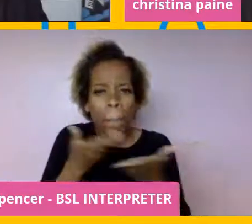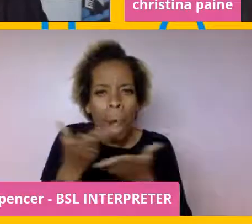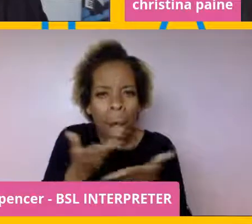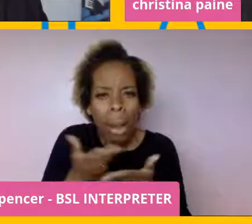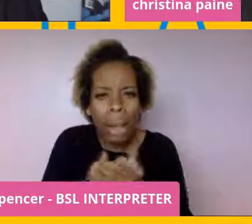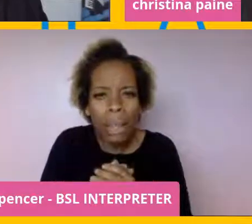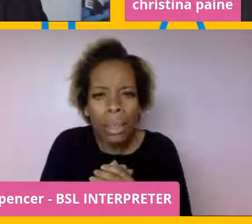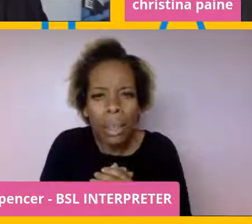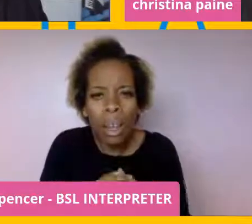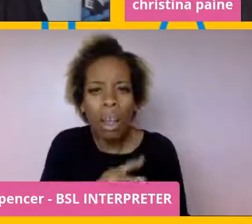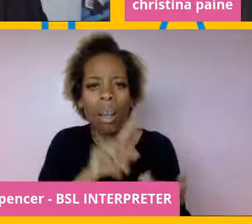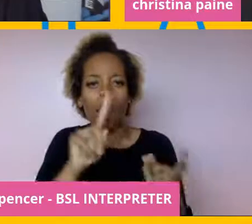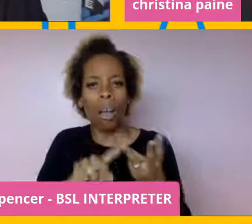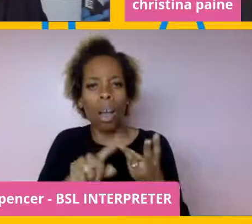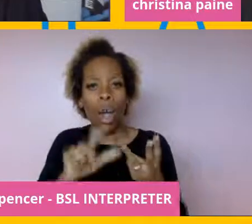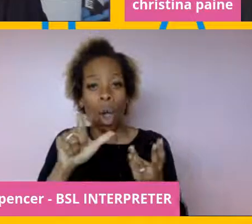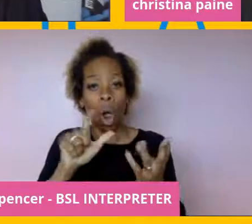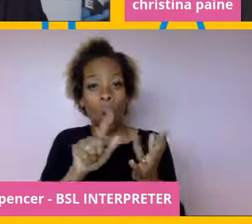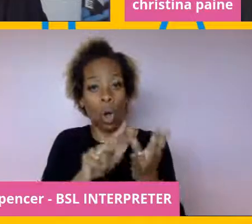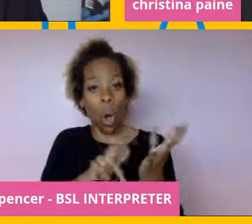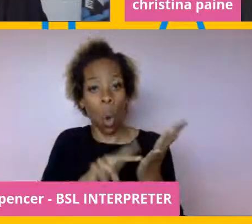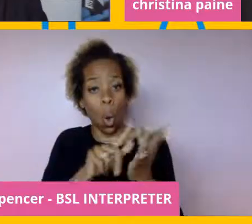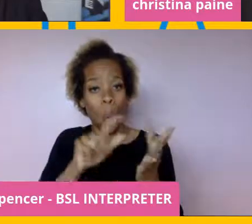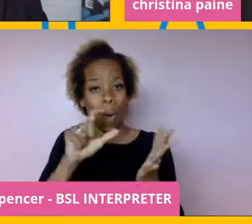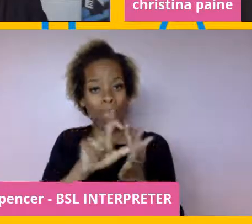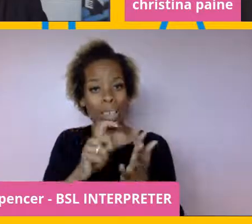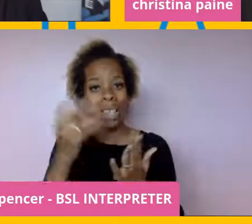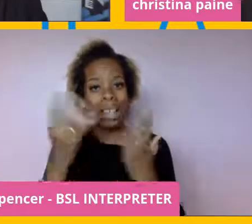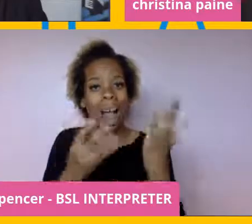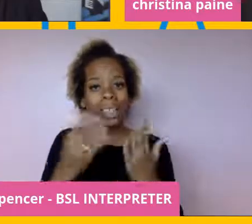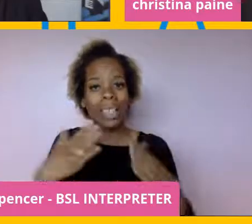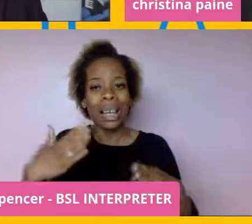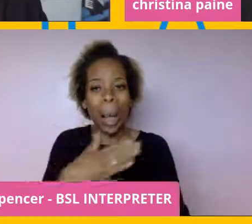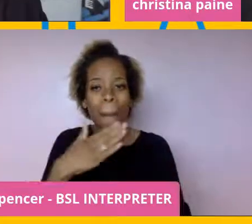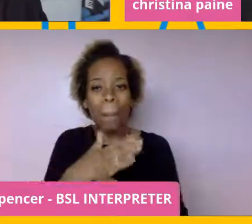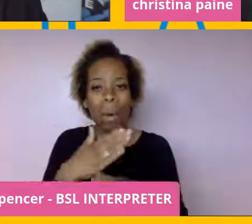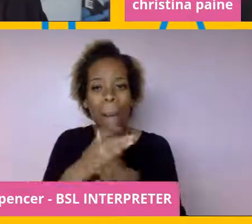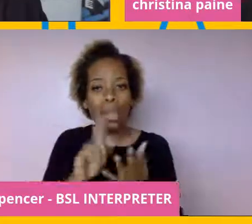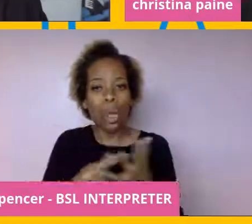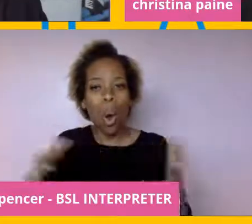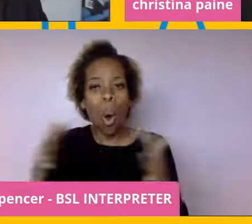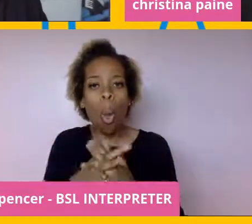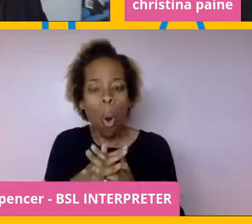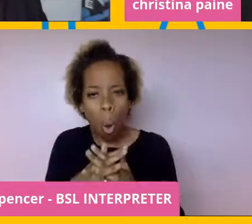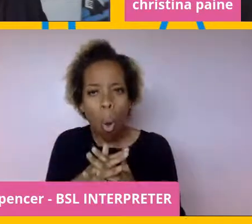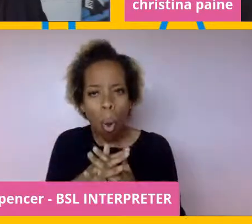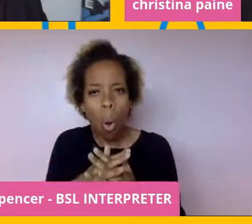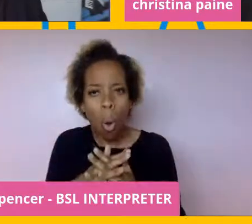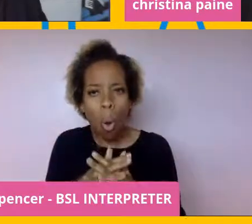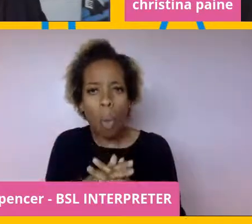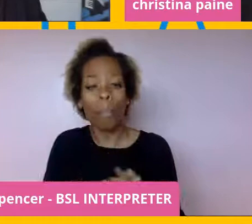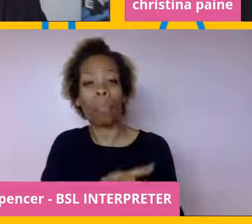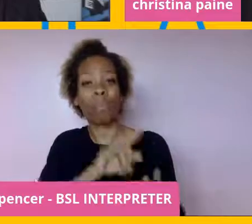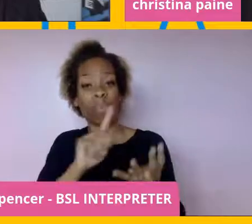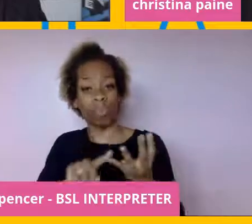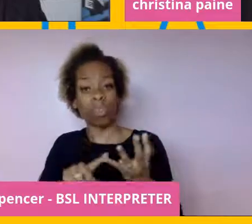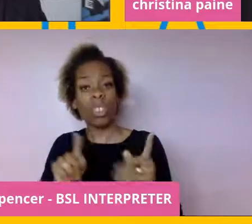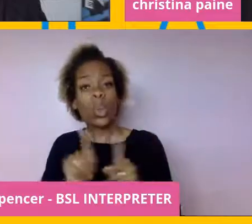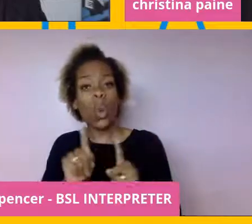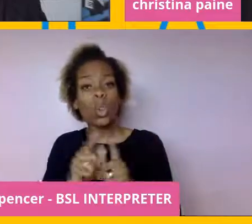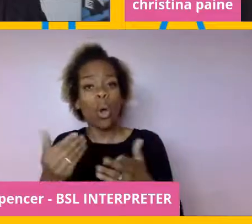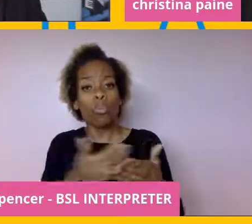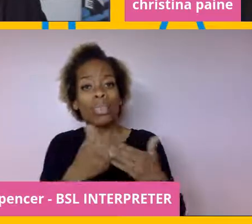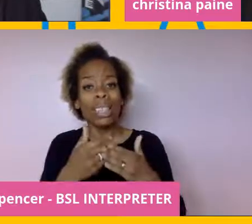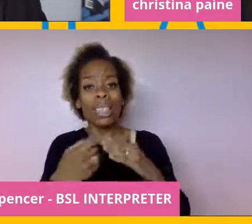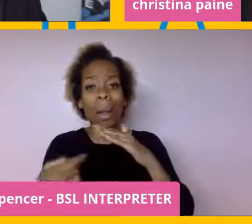that's been raised several times in this session, and on COVID-19 employment law, which is very important, including redundancies, and also finally, and